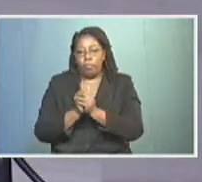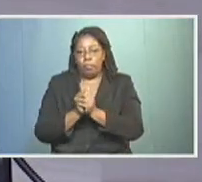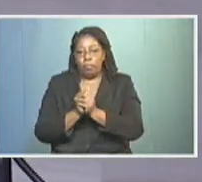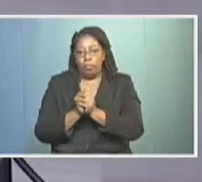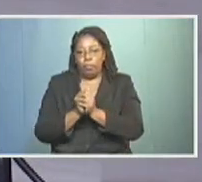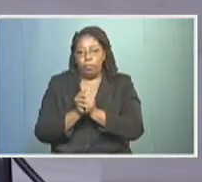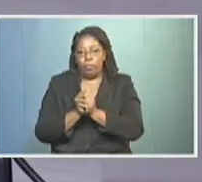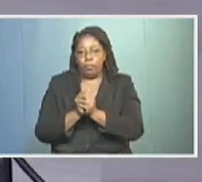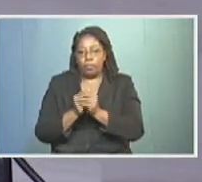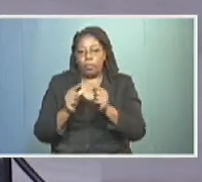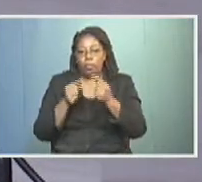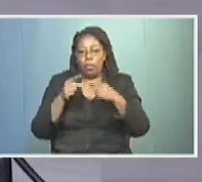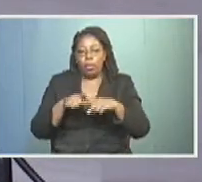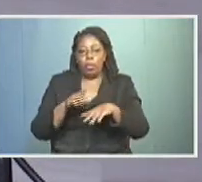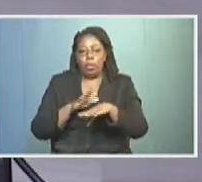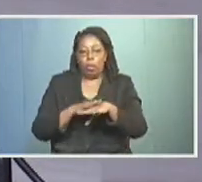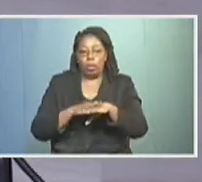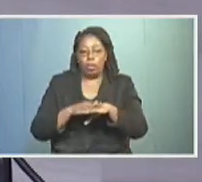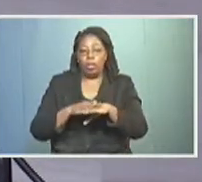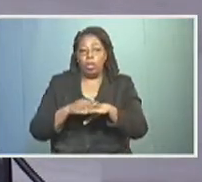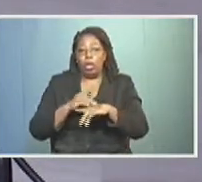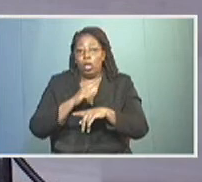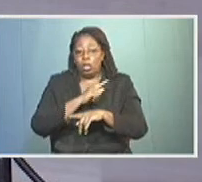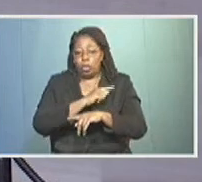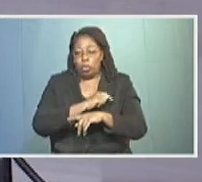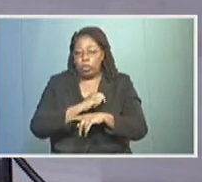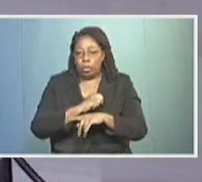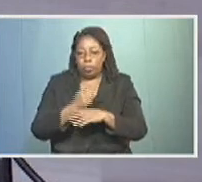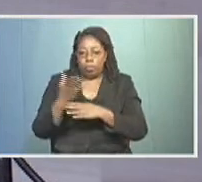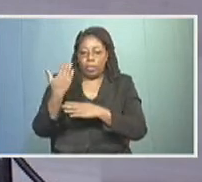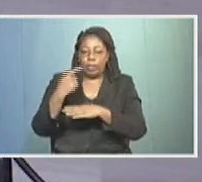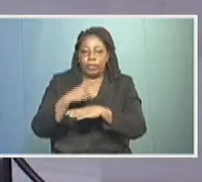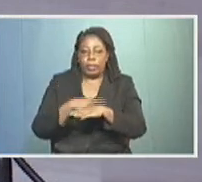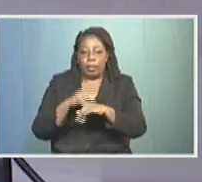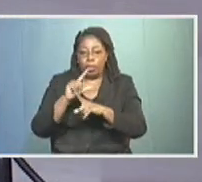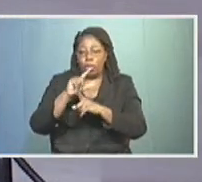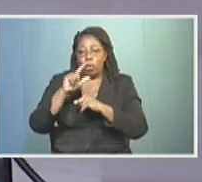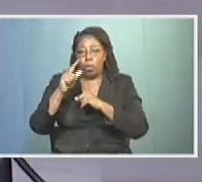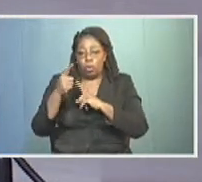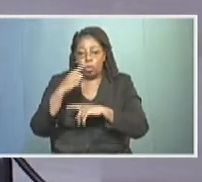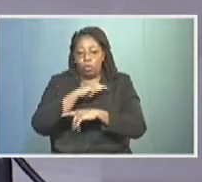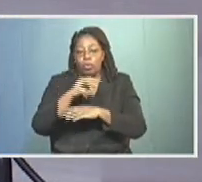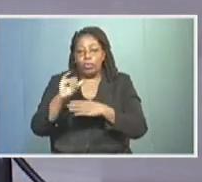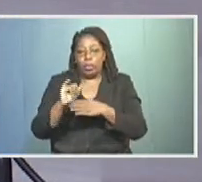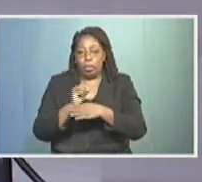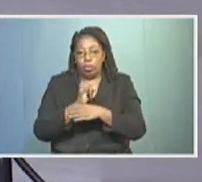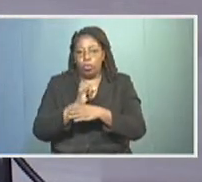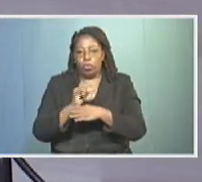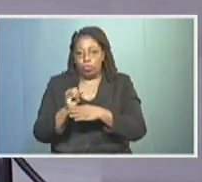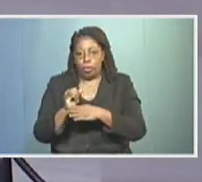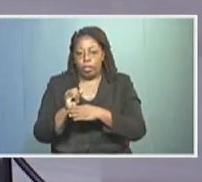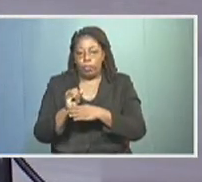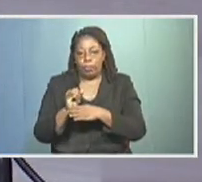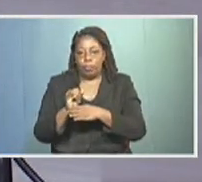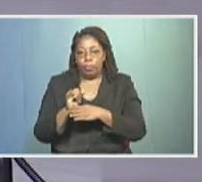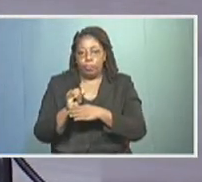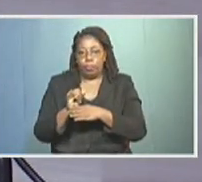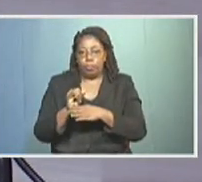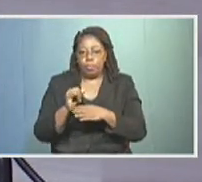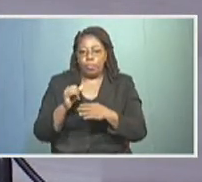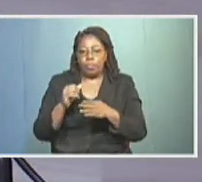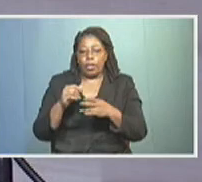on cruise tourism. In recent times, the local tourism industry has taken some very